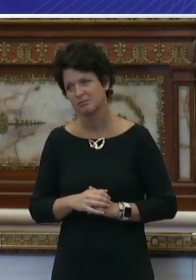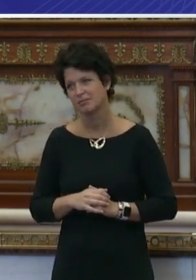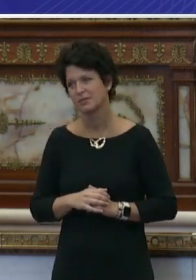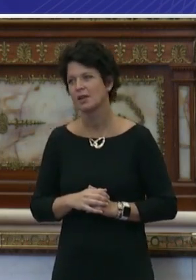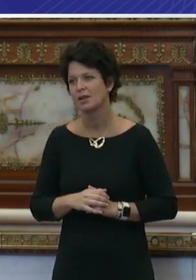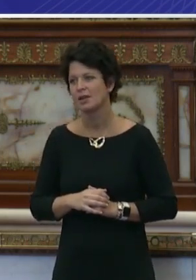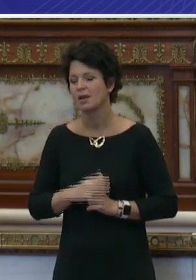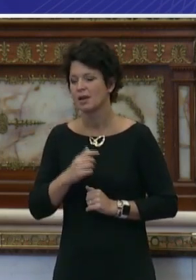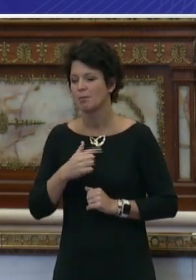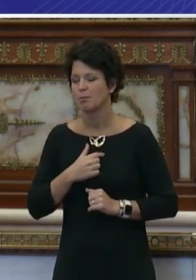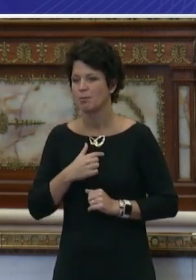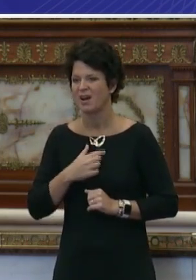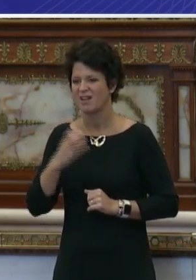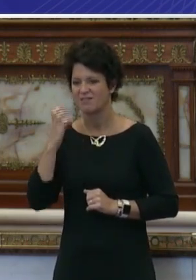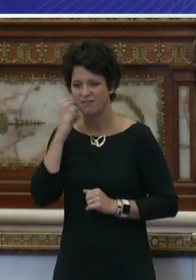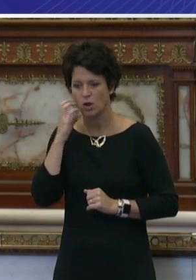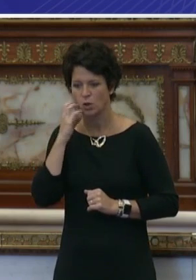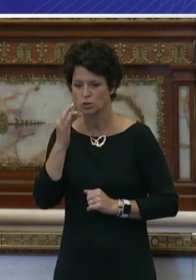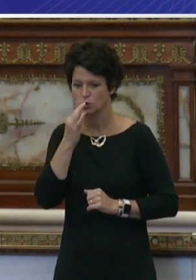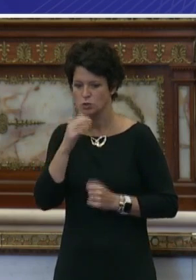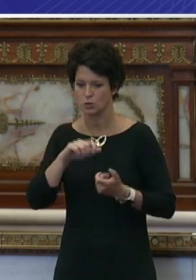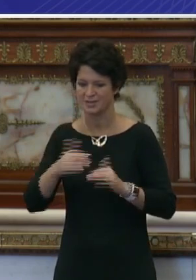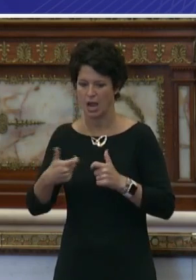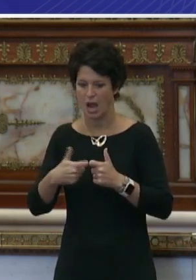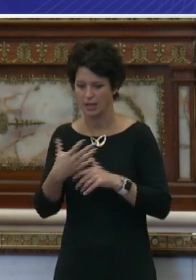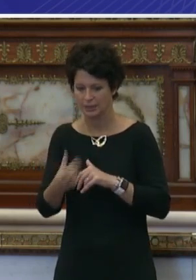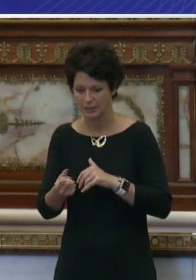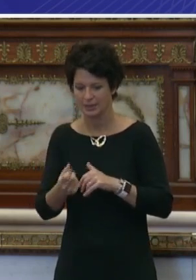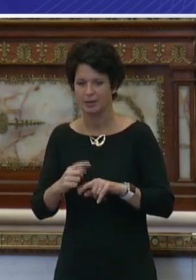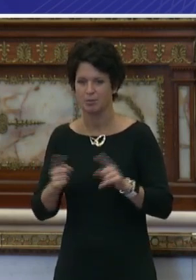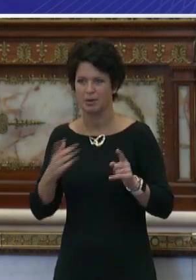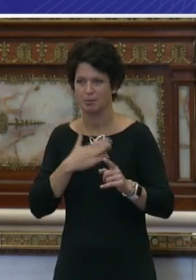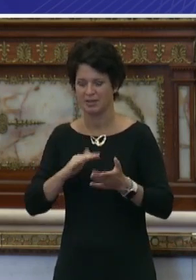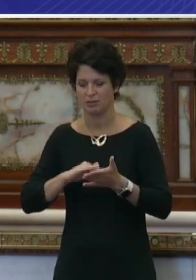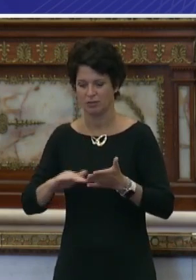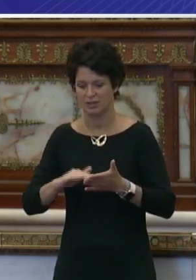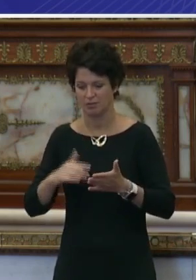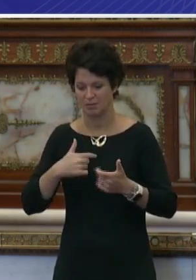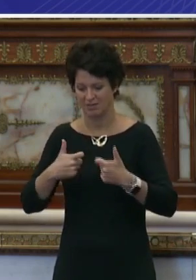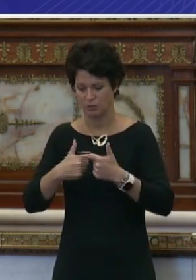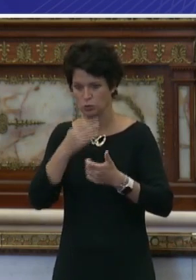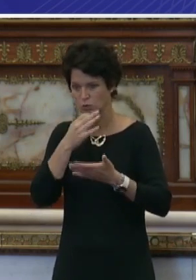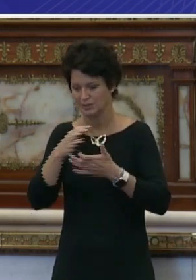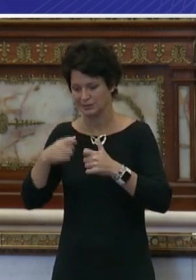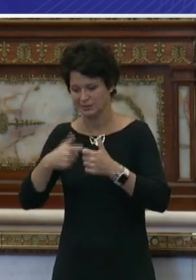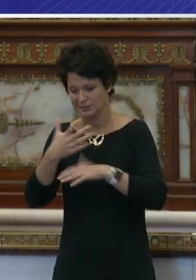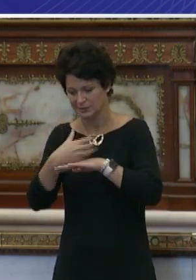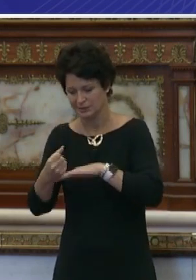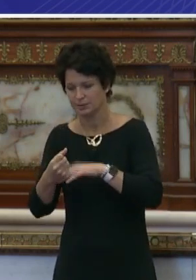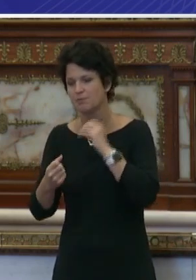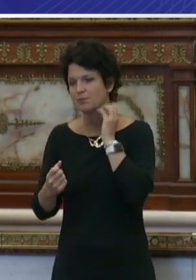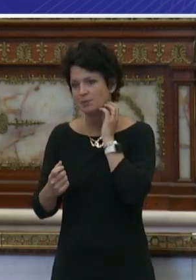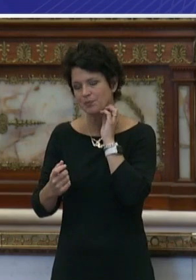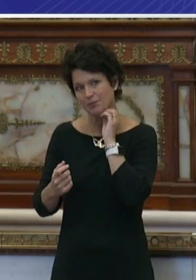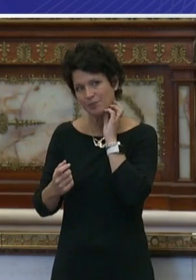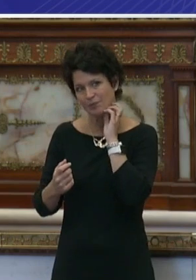And my phone is about to die, so I'll be brief. So please forgive me. And this is